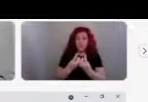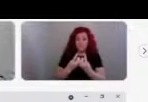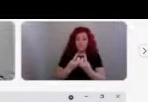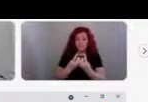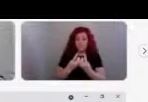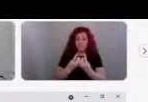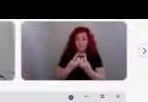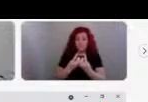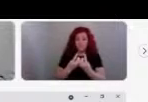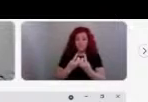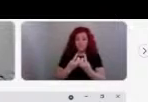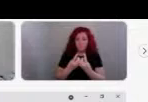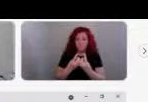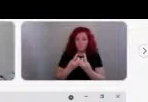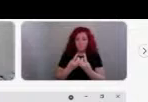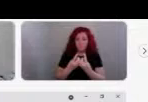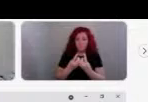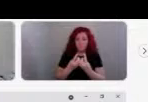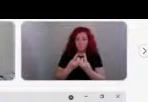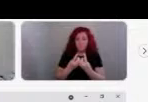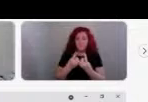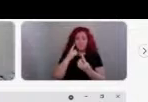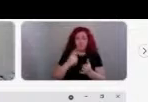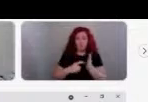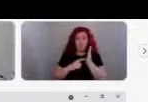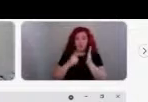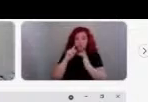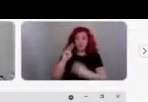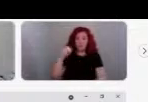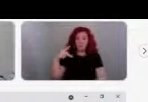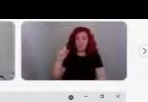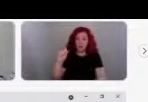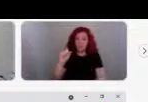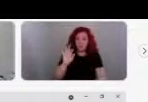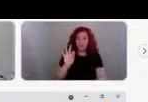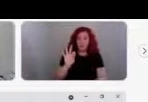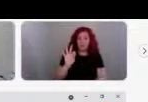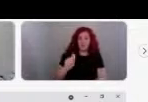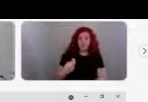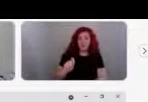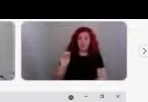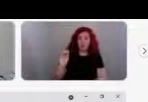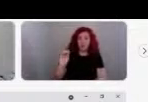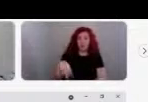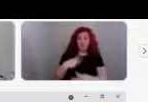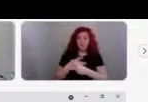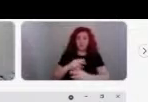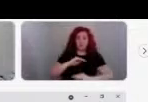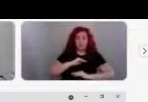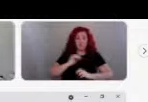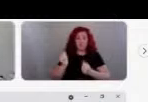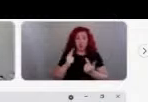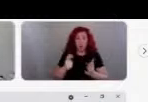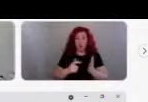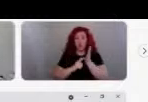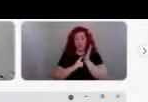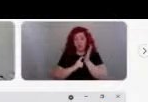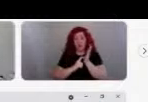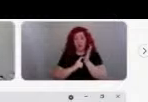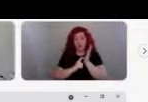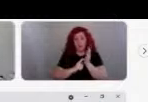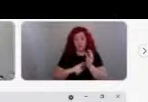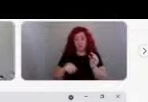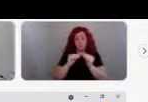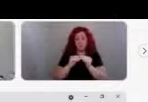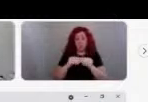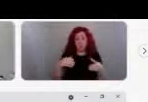criteria for the maps the 9.0 version satisfies all of the criteria and is a much more compact